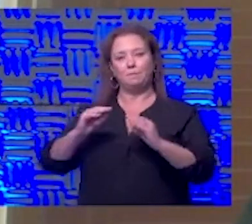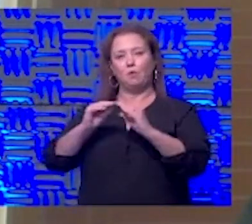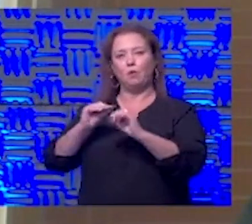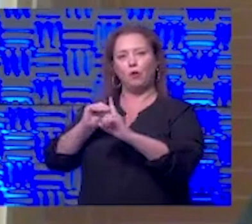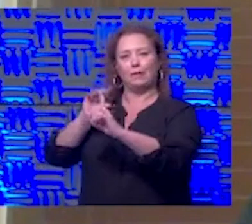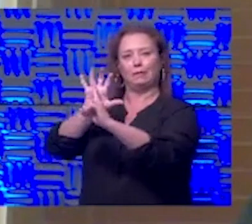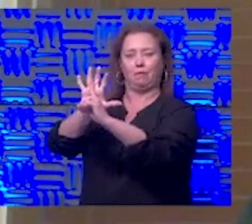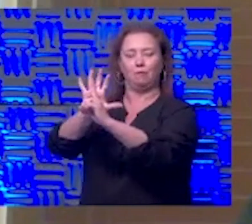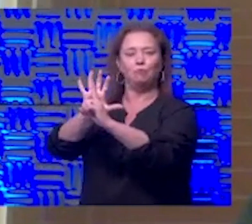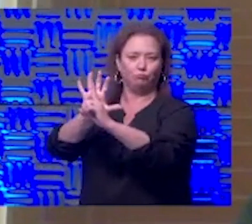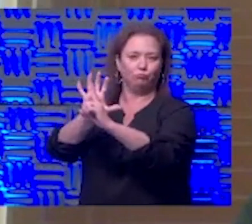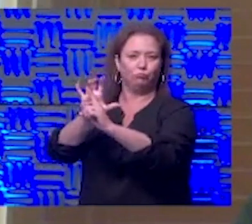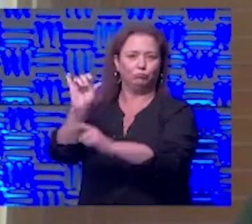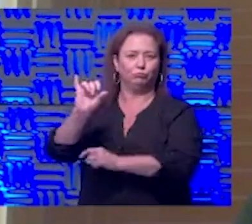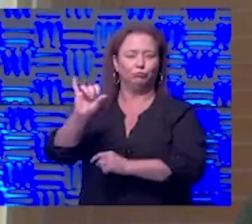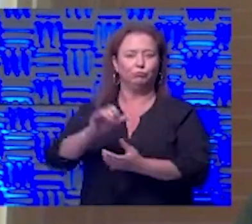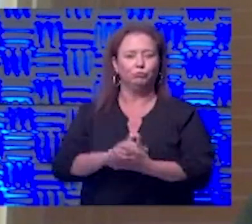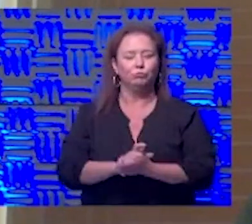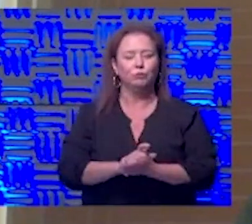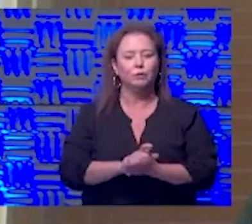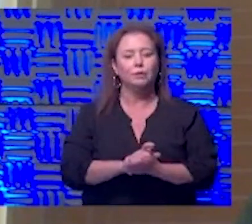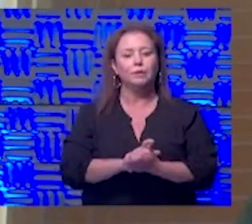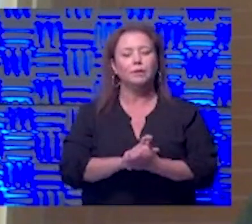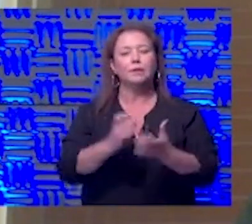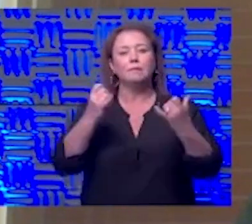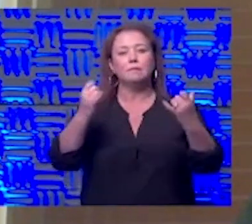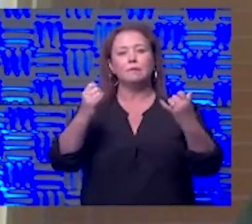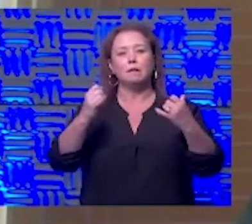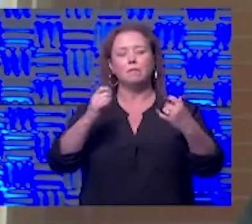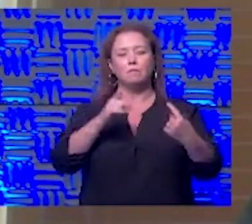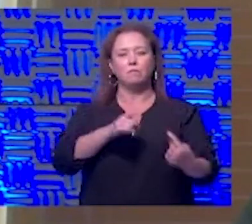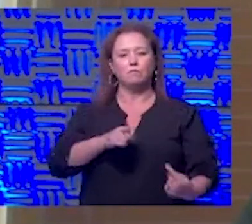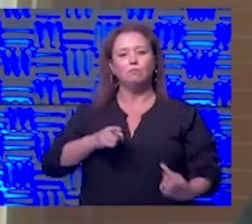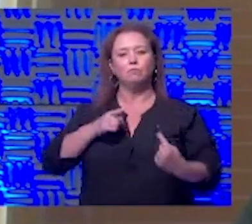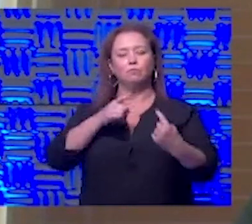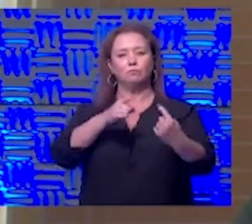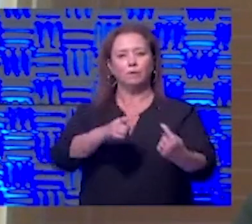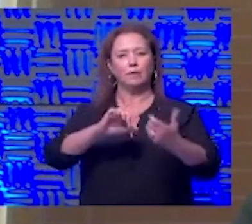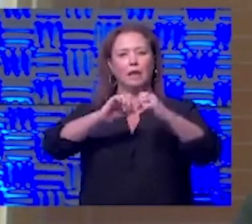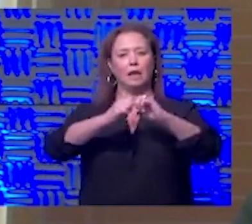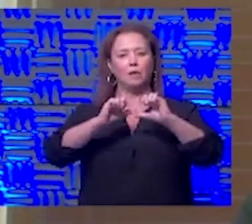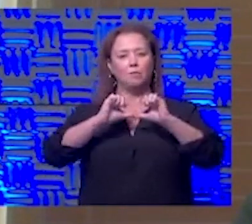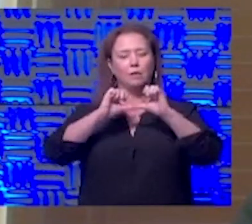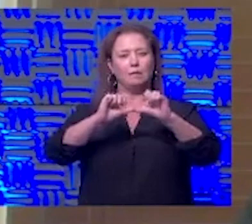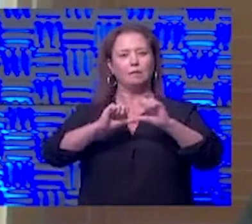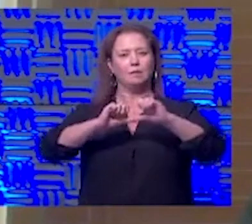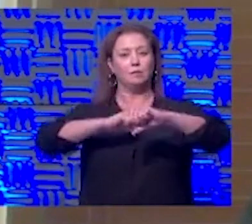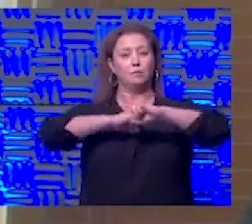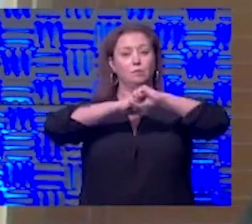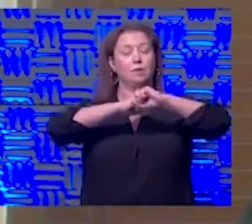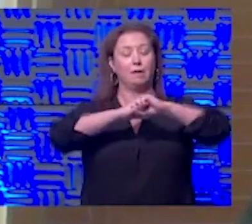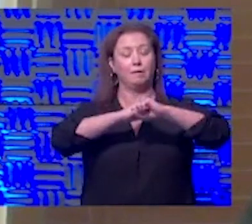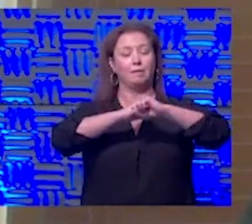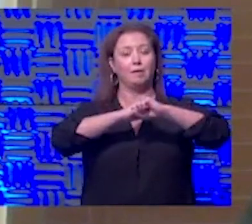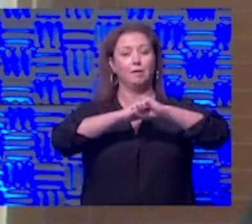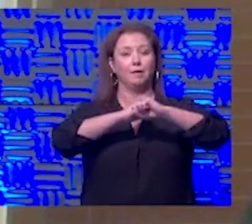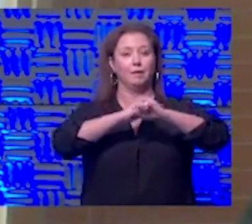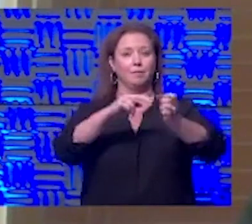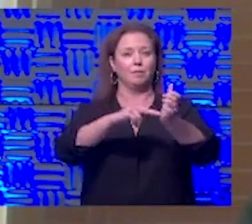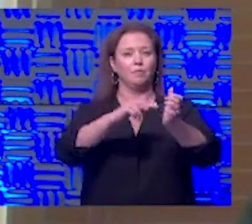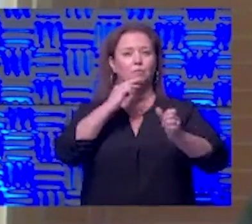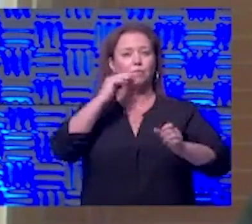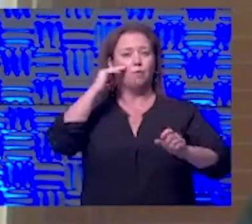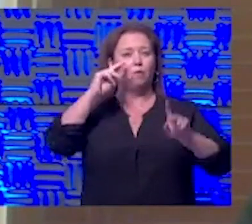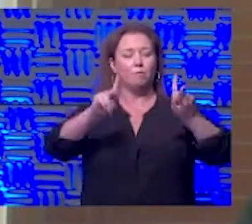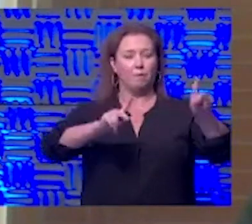in the community. And now we're sort of struggling with how do we continue to protect everyone as